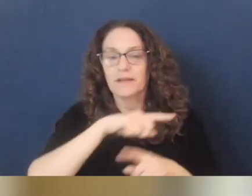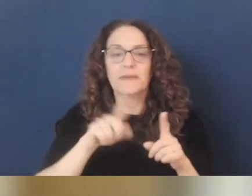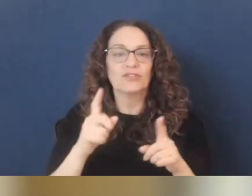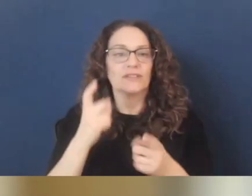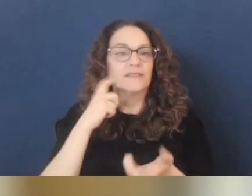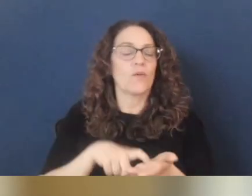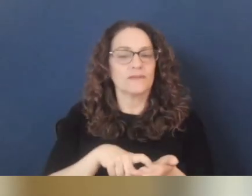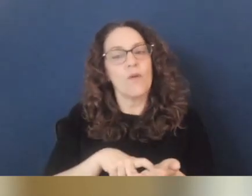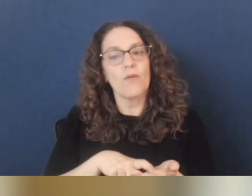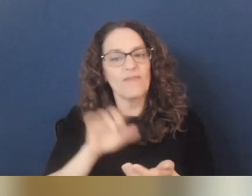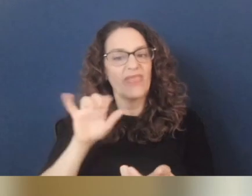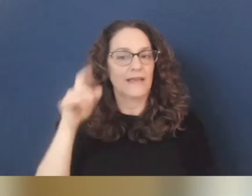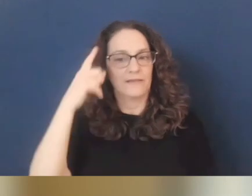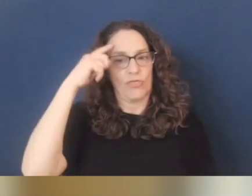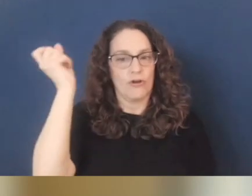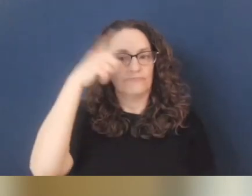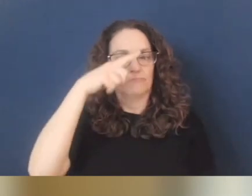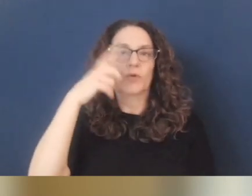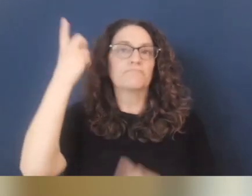in the present moment.